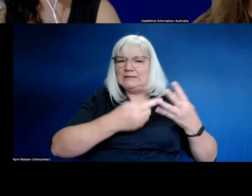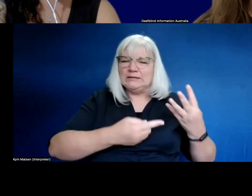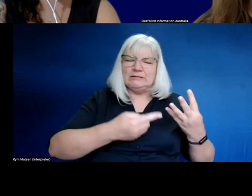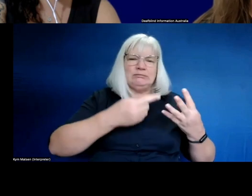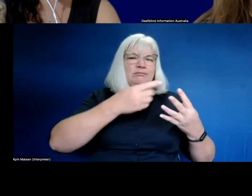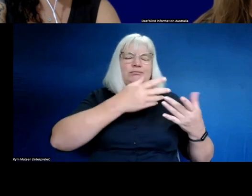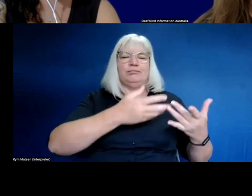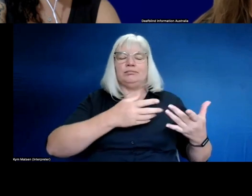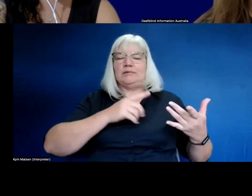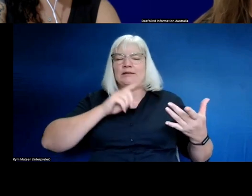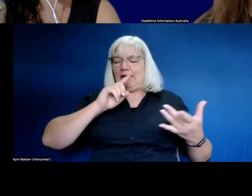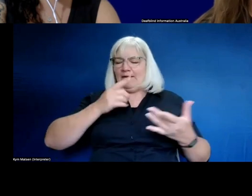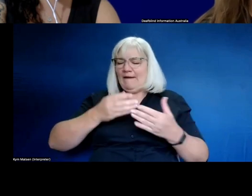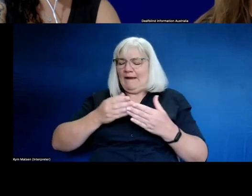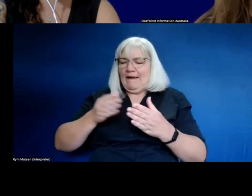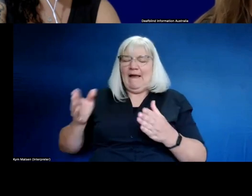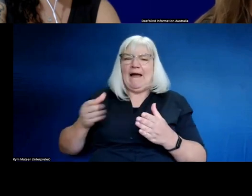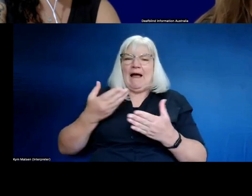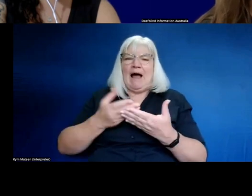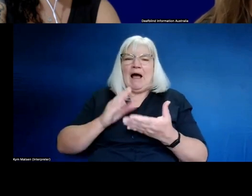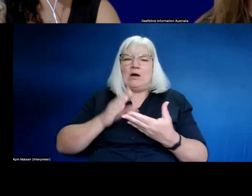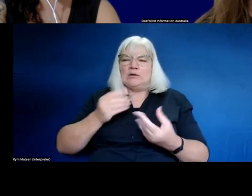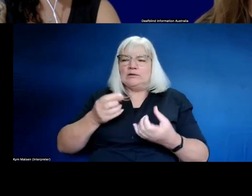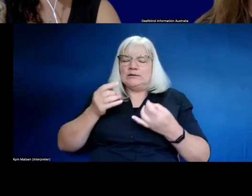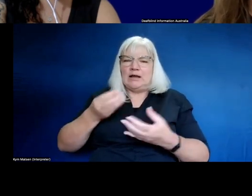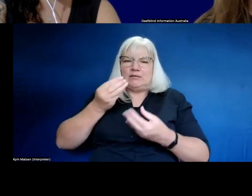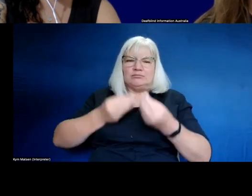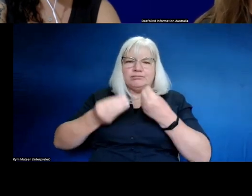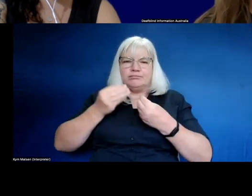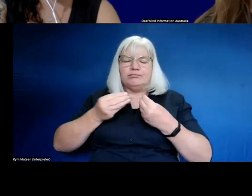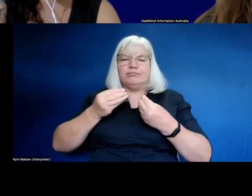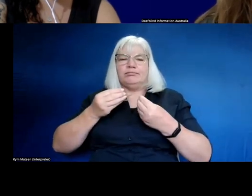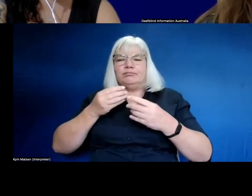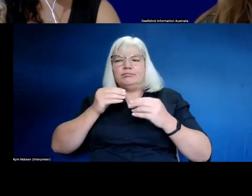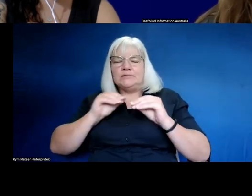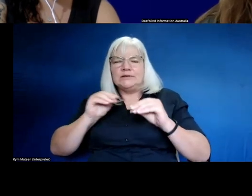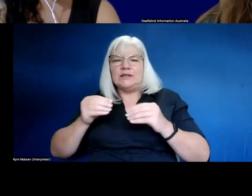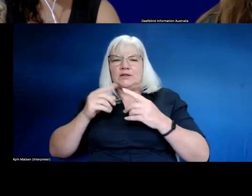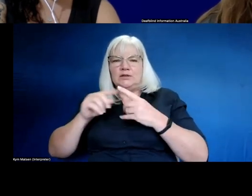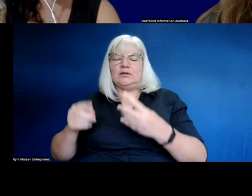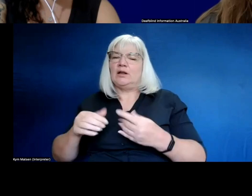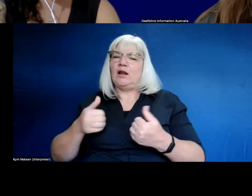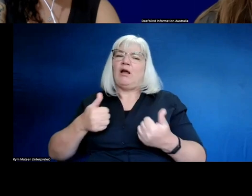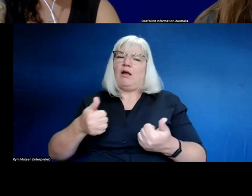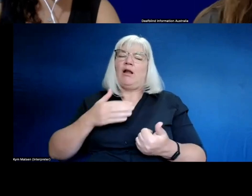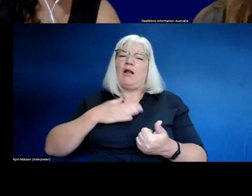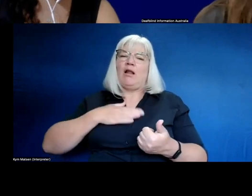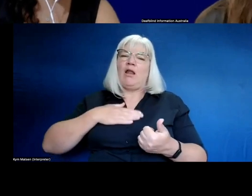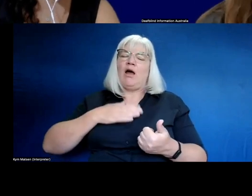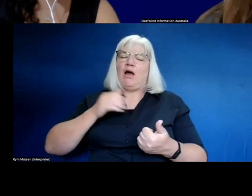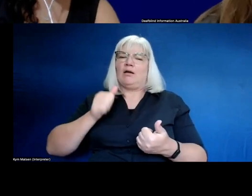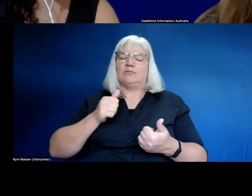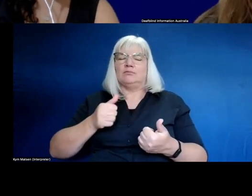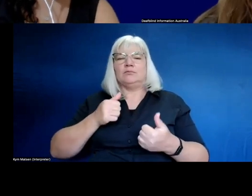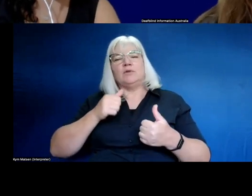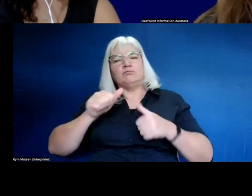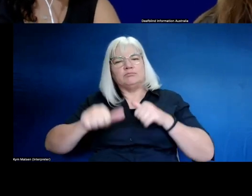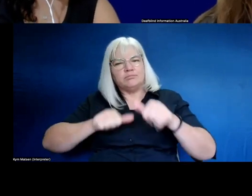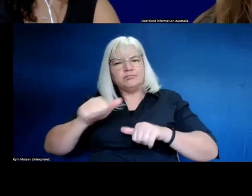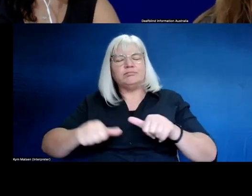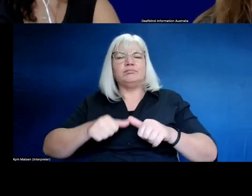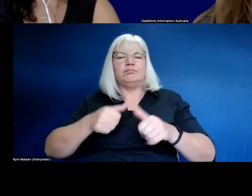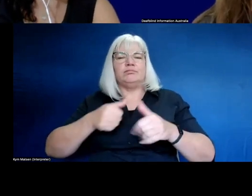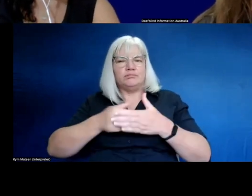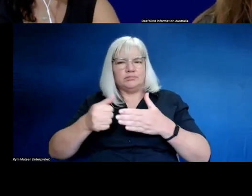I really liked your strategies around consistent routines and strategies. Thanks again. Yeah, so you're not welcome. A question,